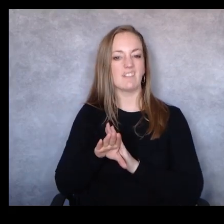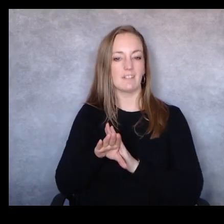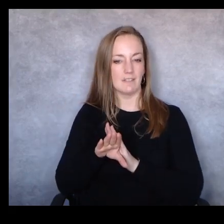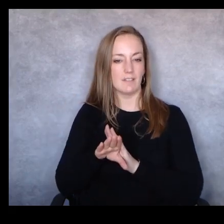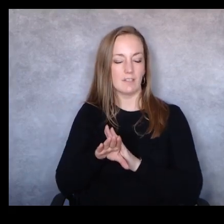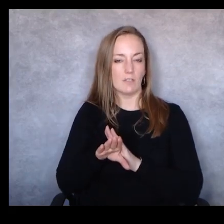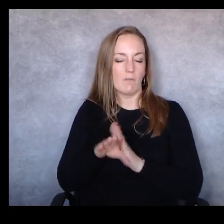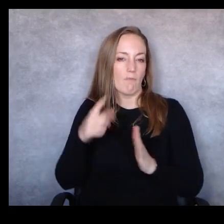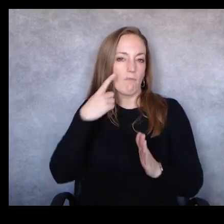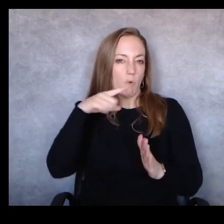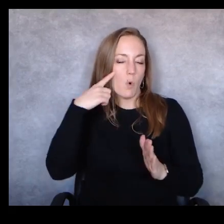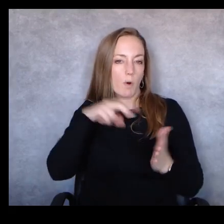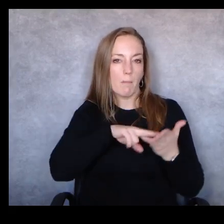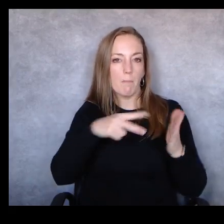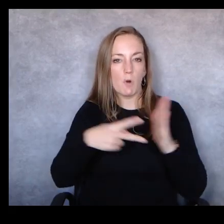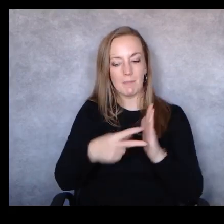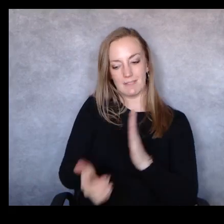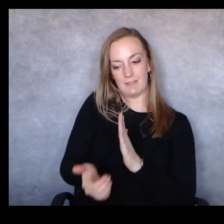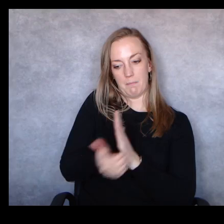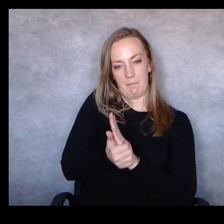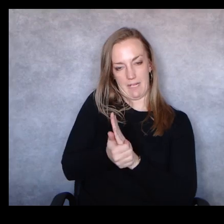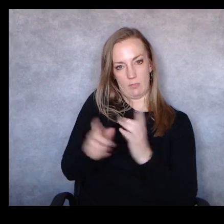the SLD guidance document.